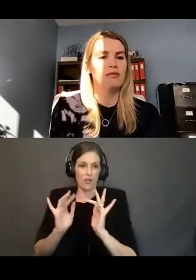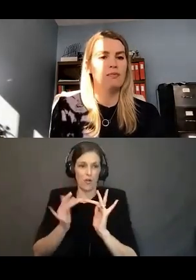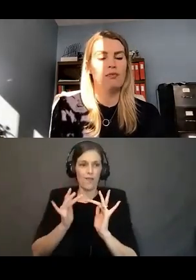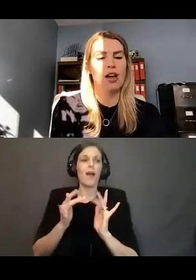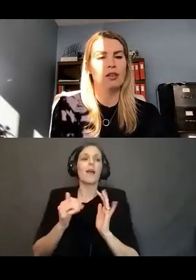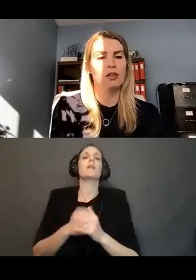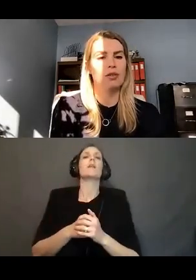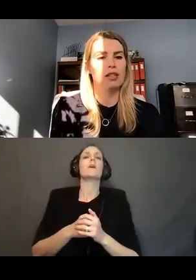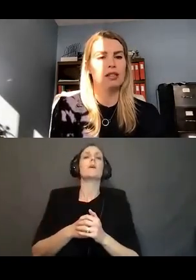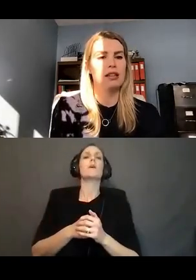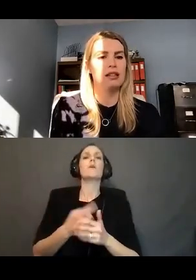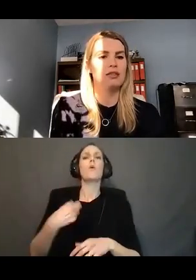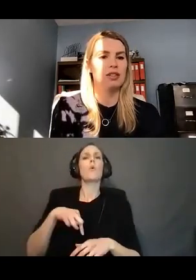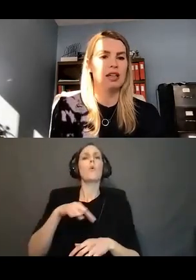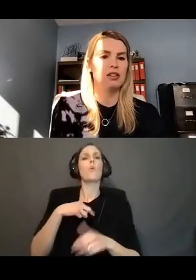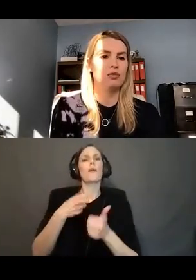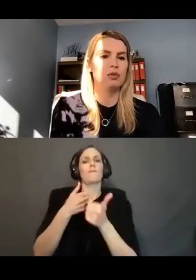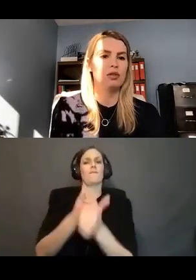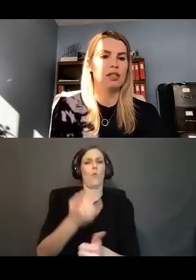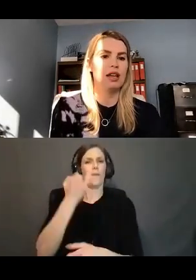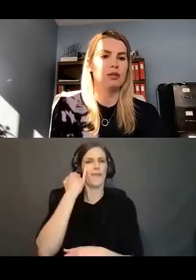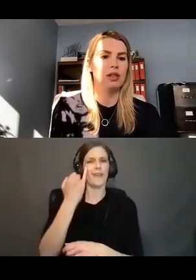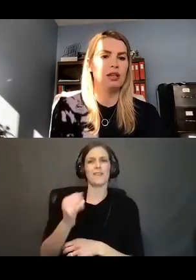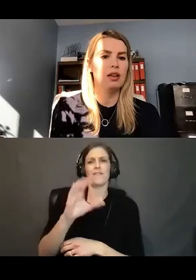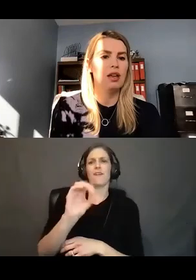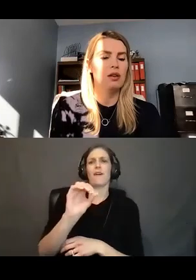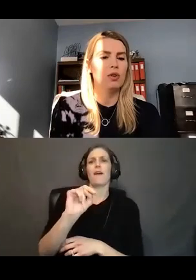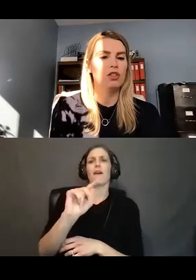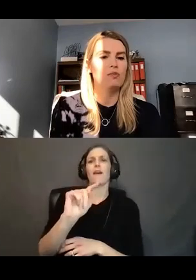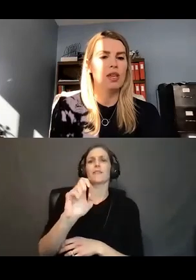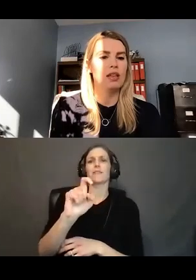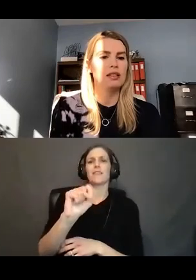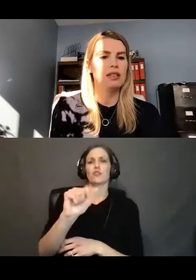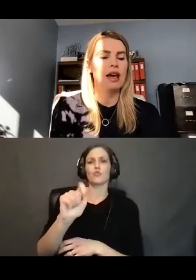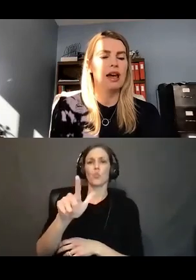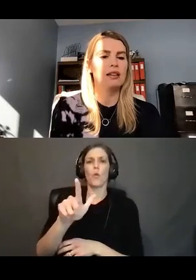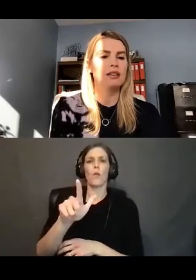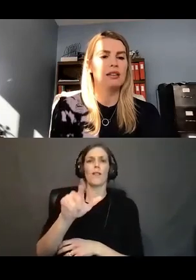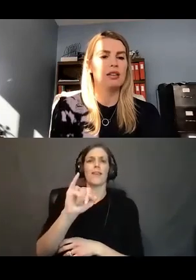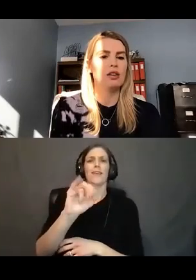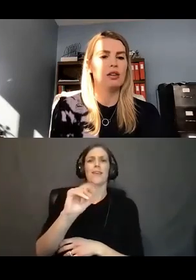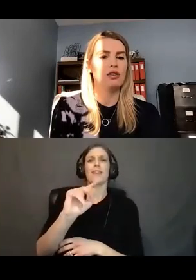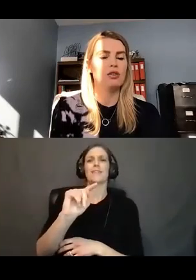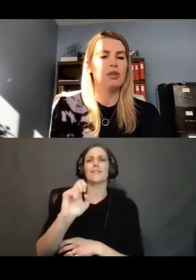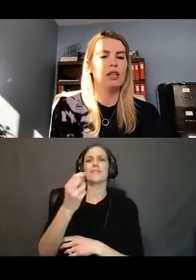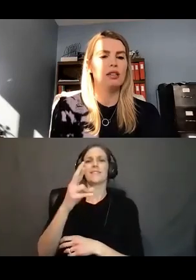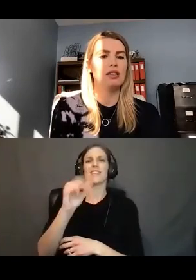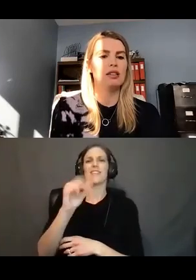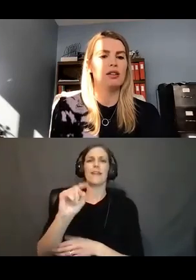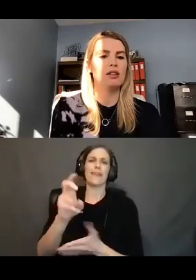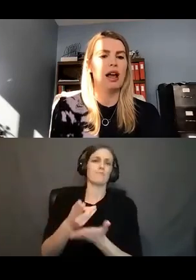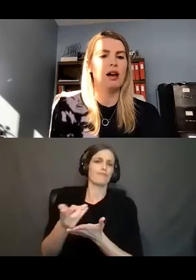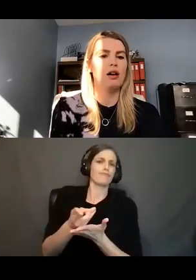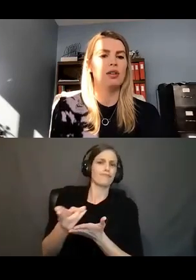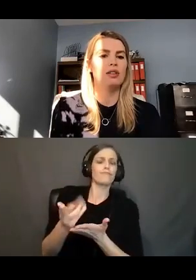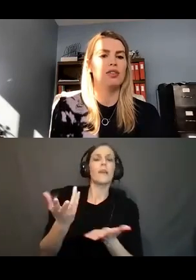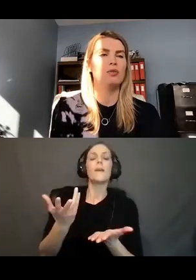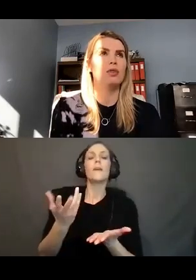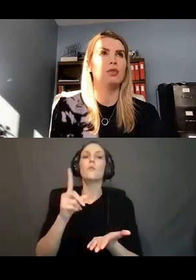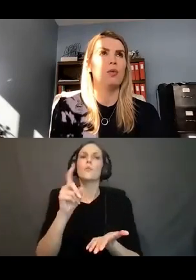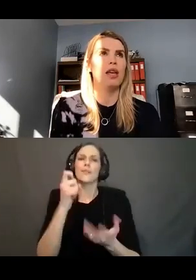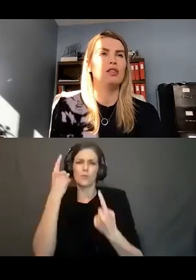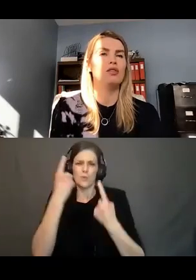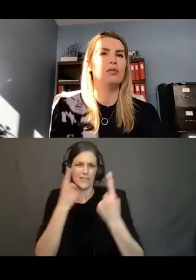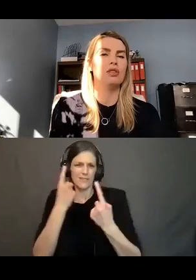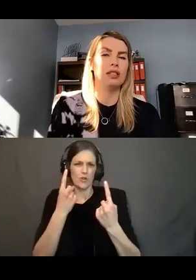we follow this idea of contextual integrity, which means that you need to consider how